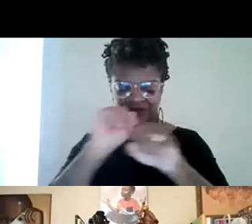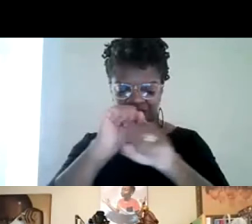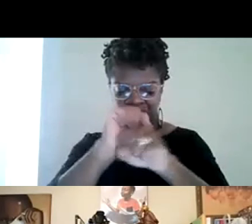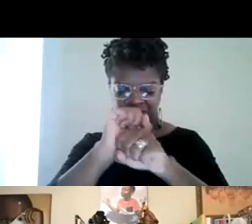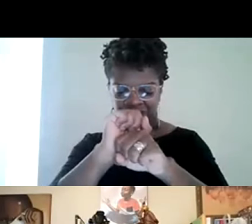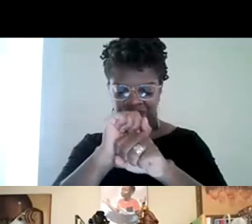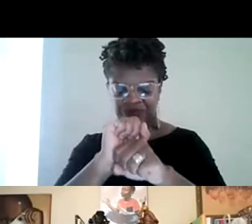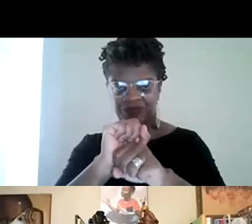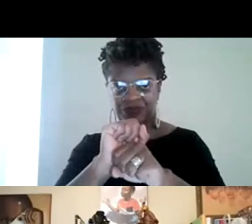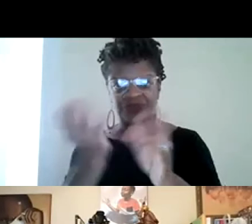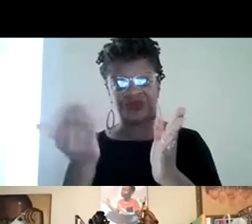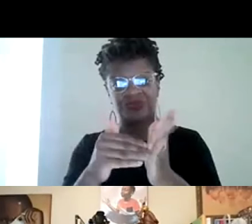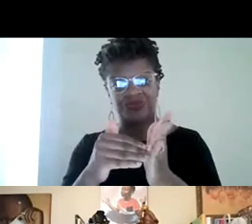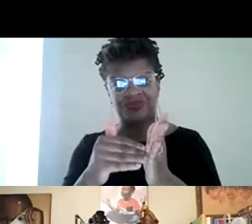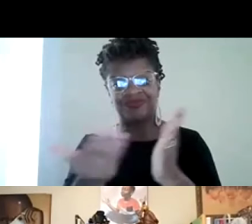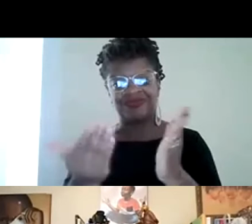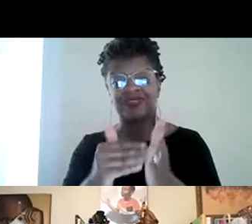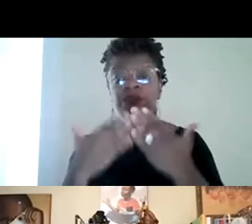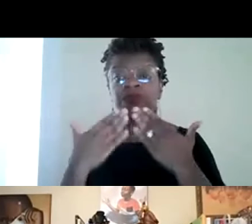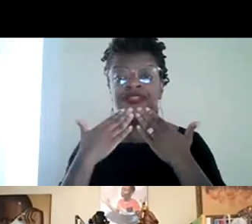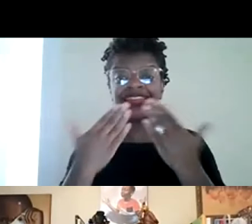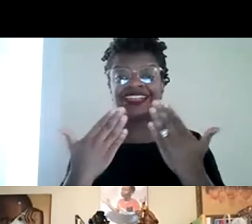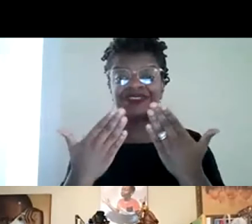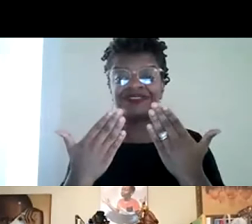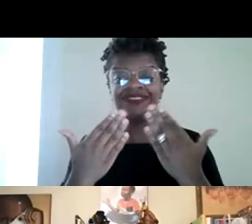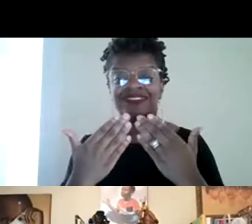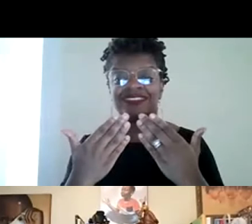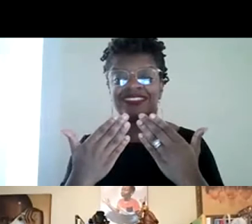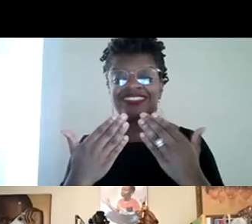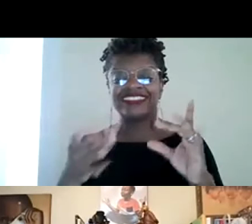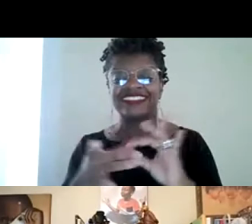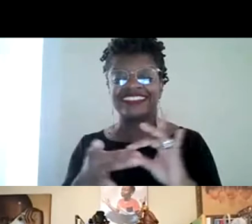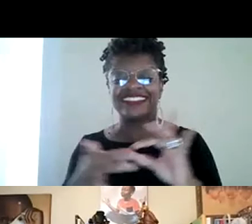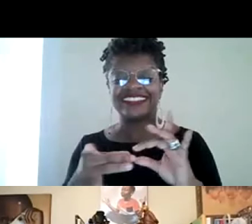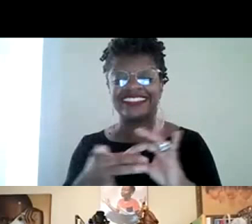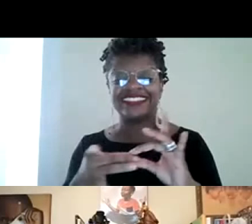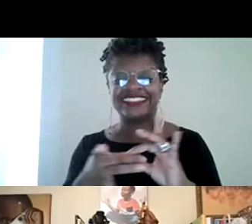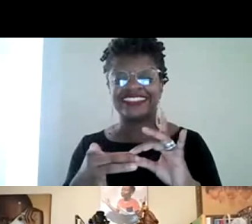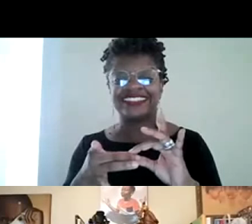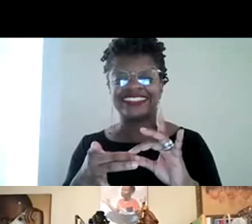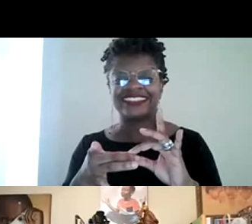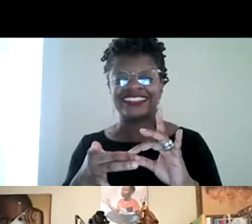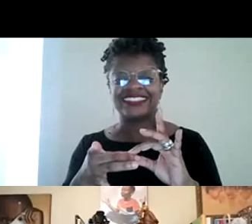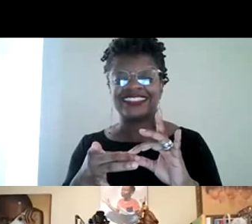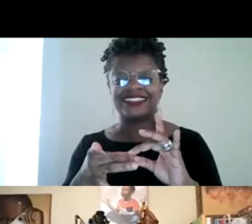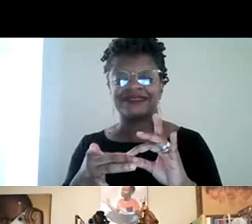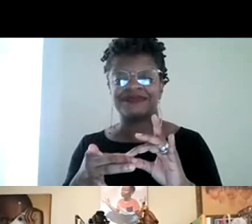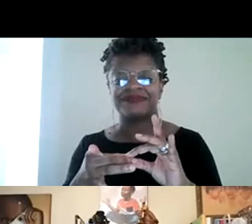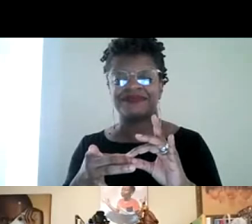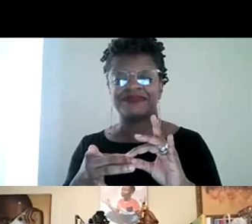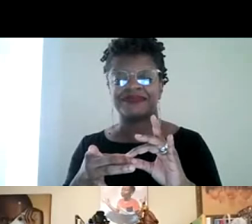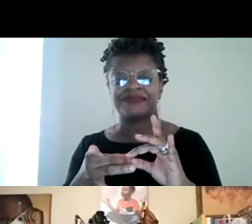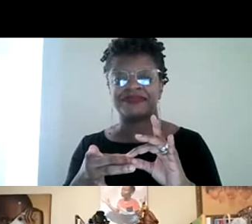and again. And so I want to thank you for this opportunity to share just a few remarks